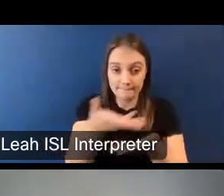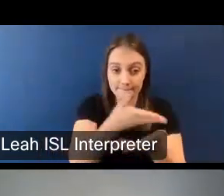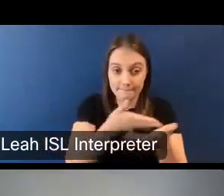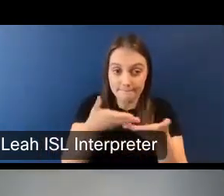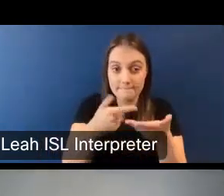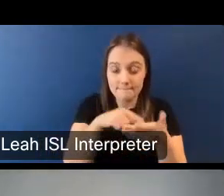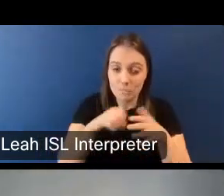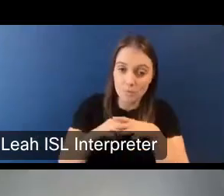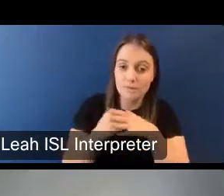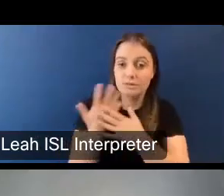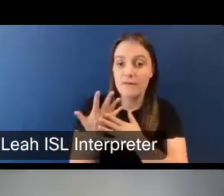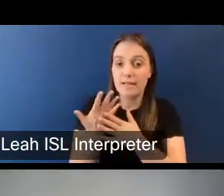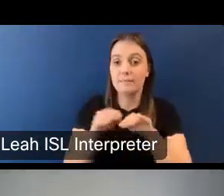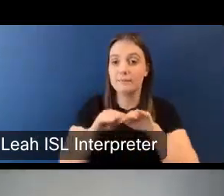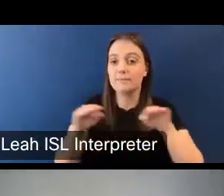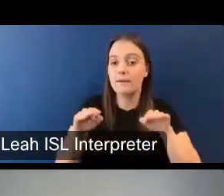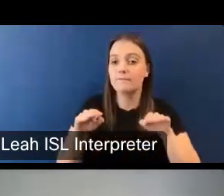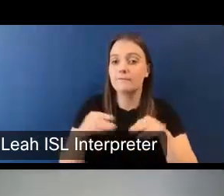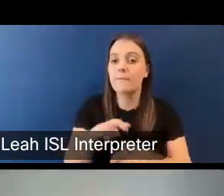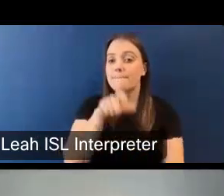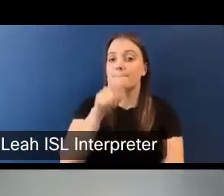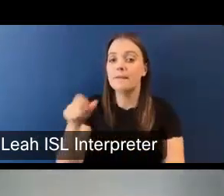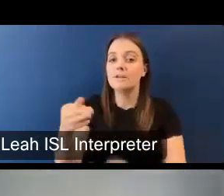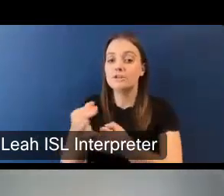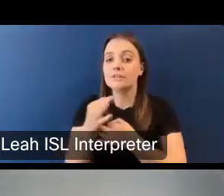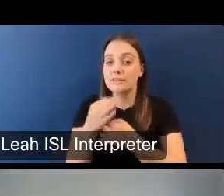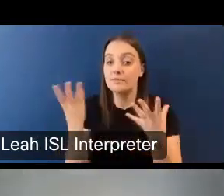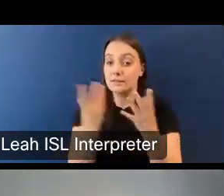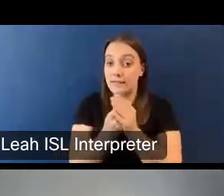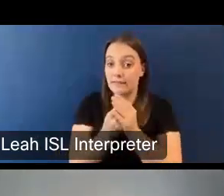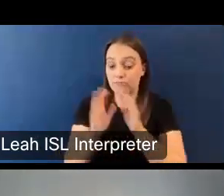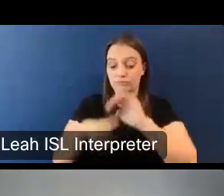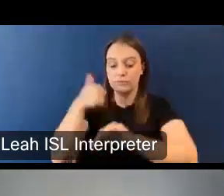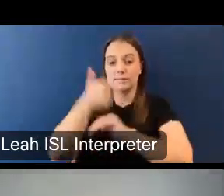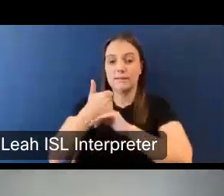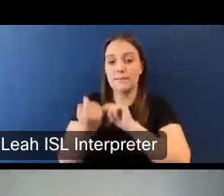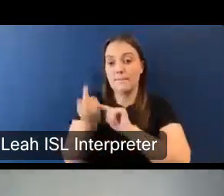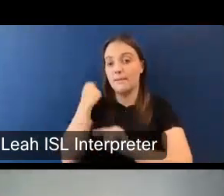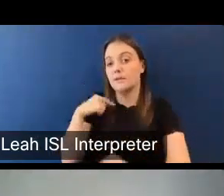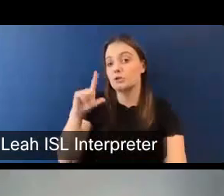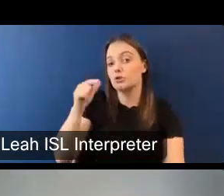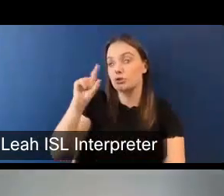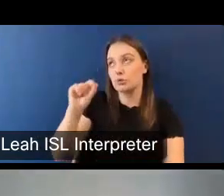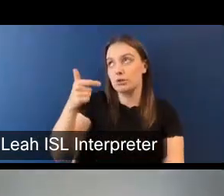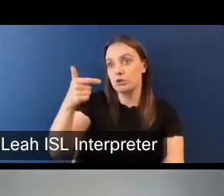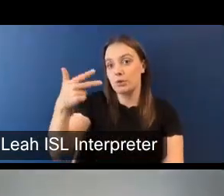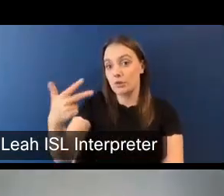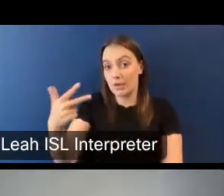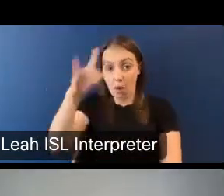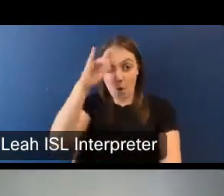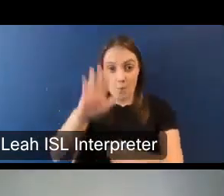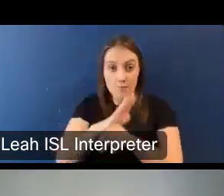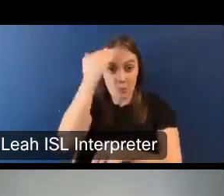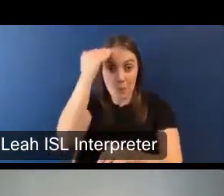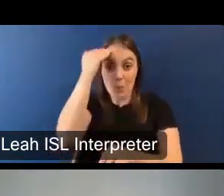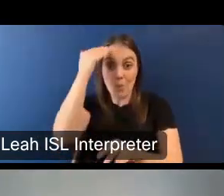developed this platform, Patient Safety Together, which was launched in 2023, and hopefully you are all quite familiar with it, which is